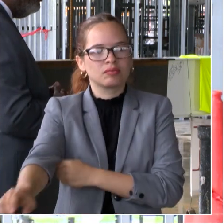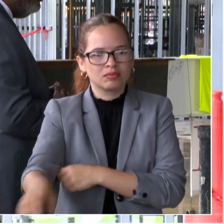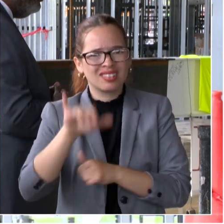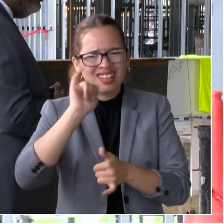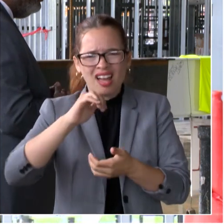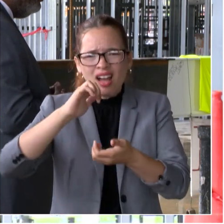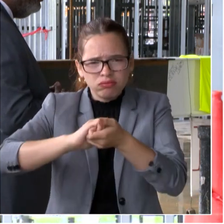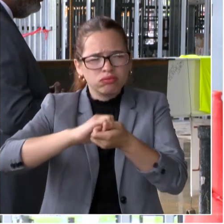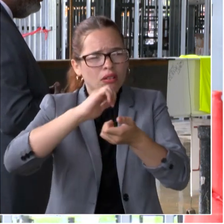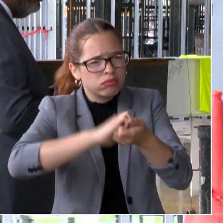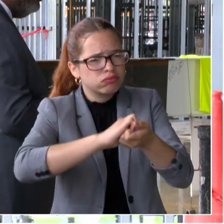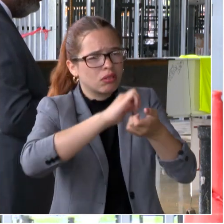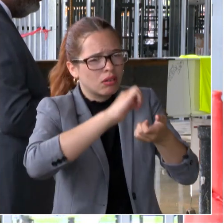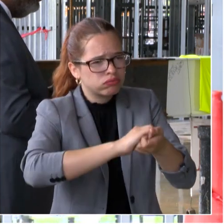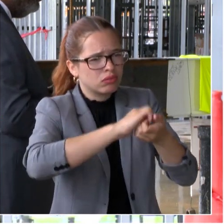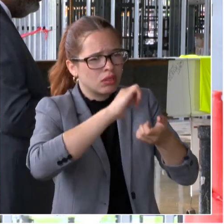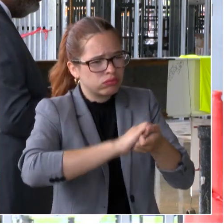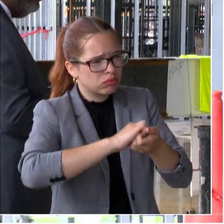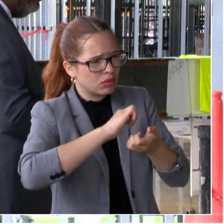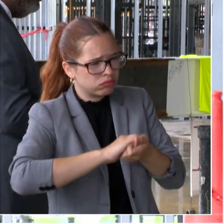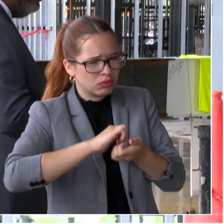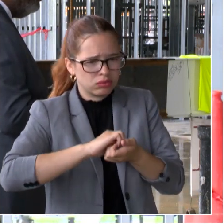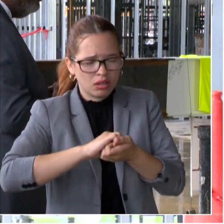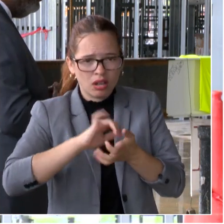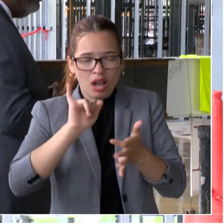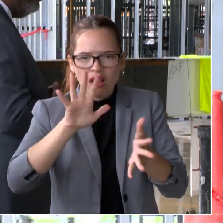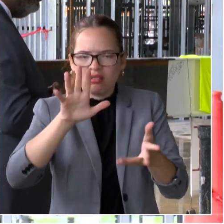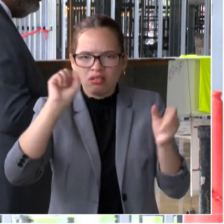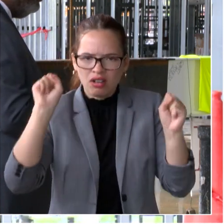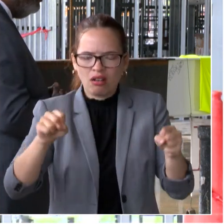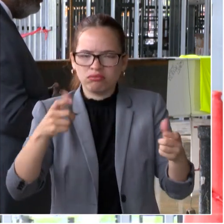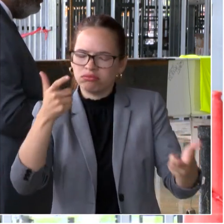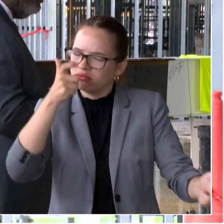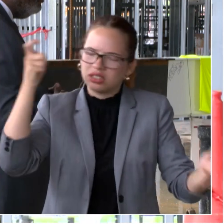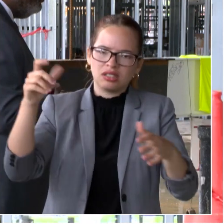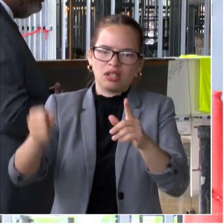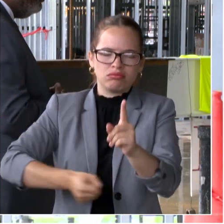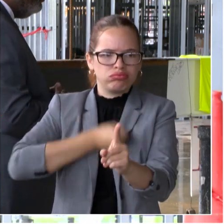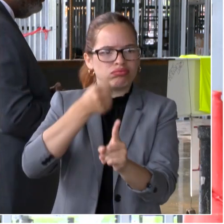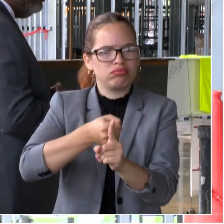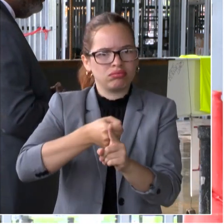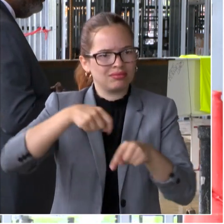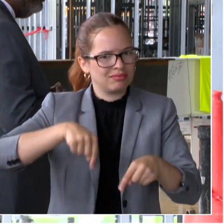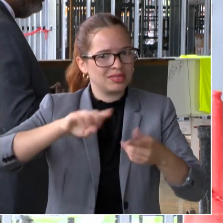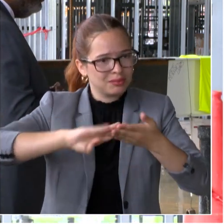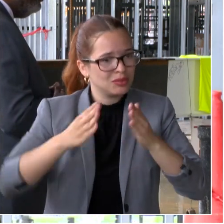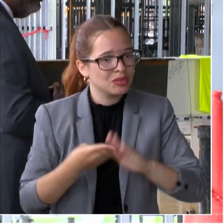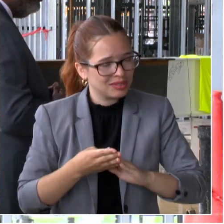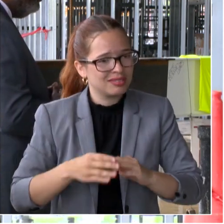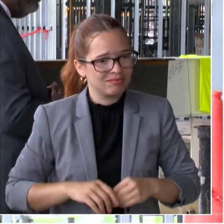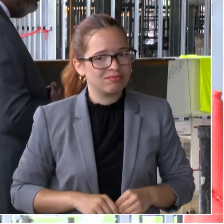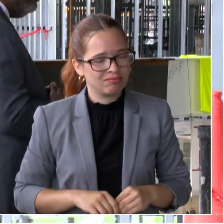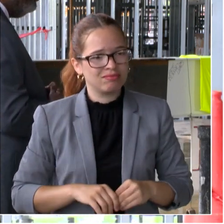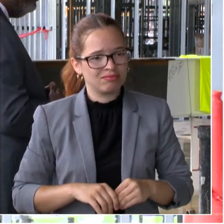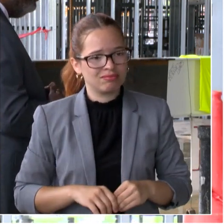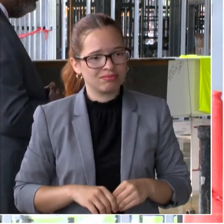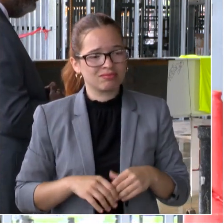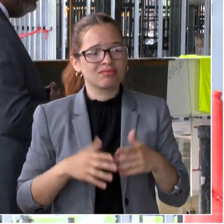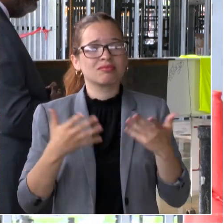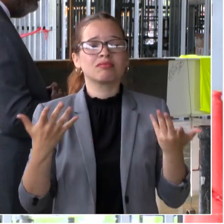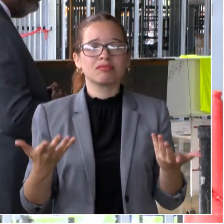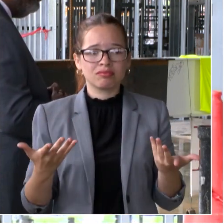our fabulous physicians to this campus, and also the Children's National Medical Center, who we have collaborated with in